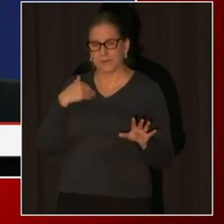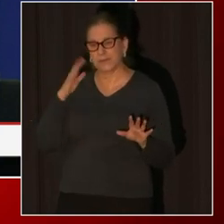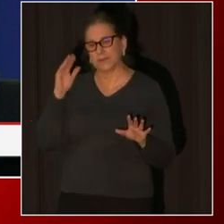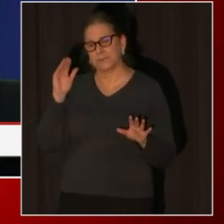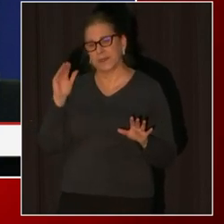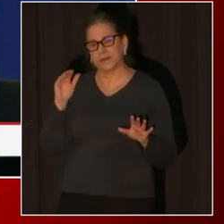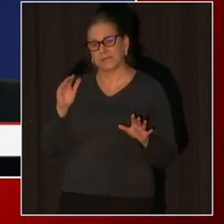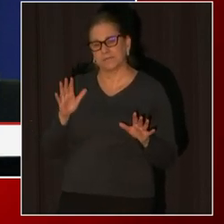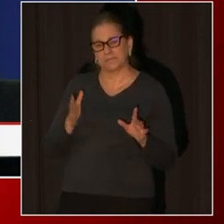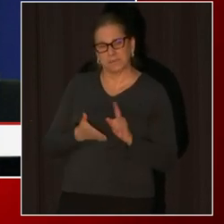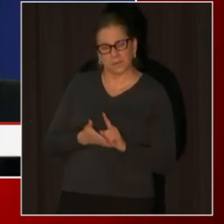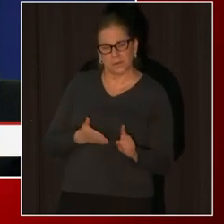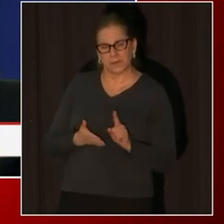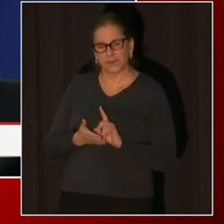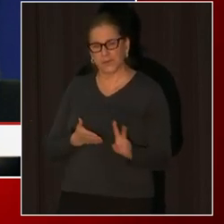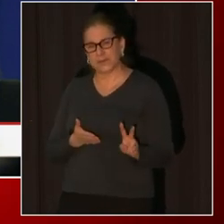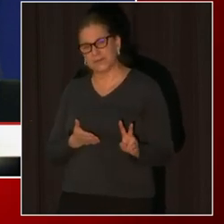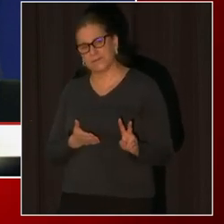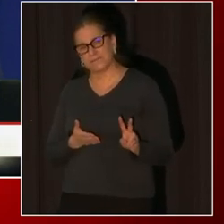time for enough.